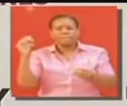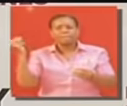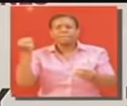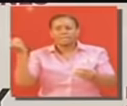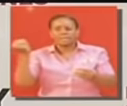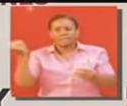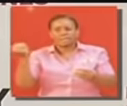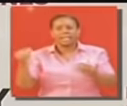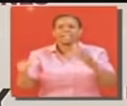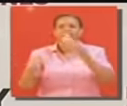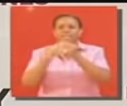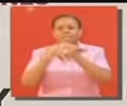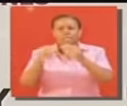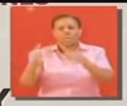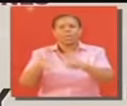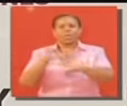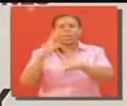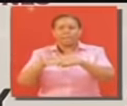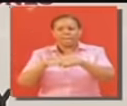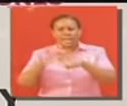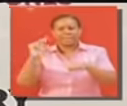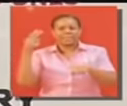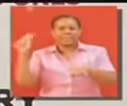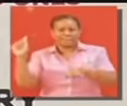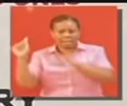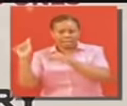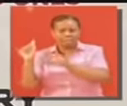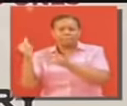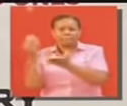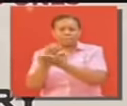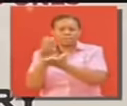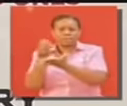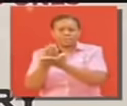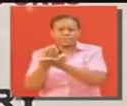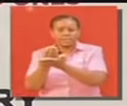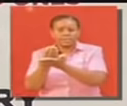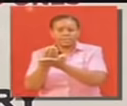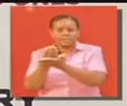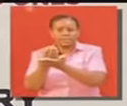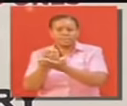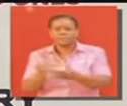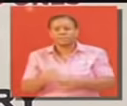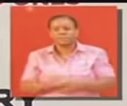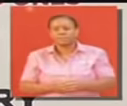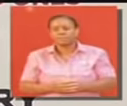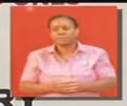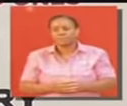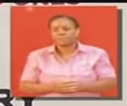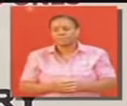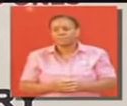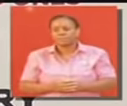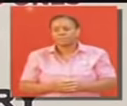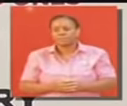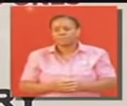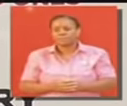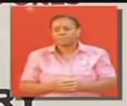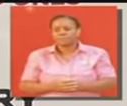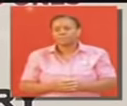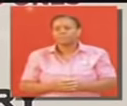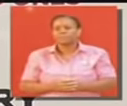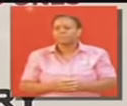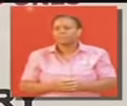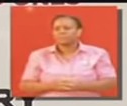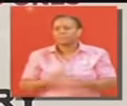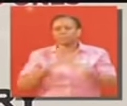THA's piece of the budget. So I could allay all fears. The Ministry of Health's